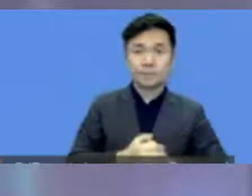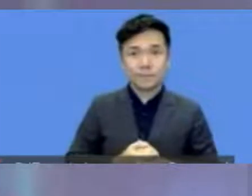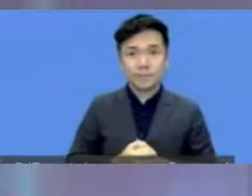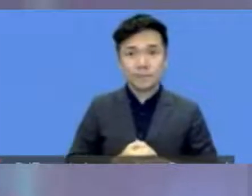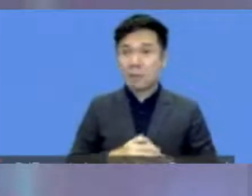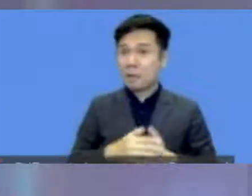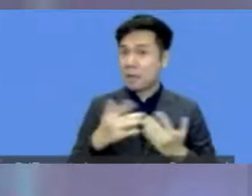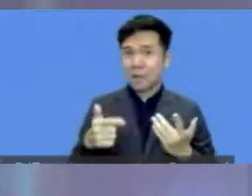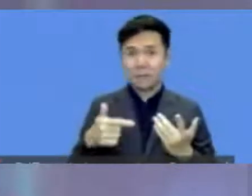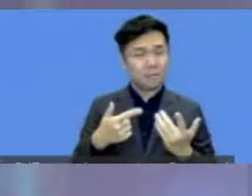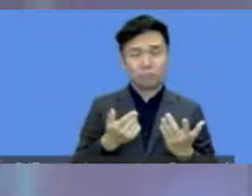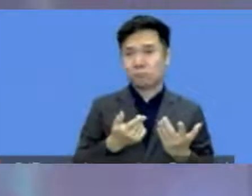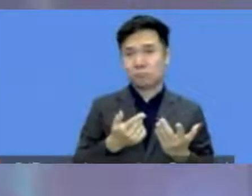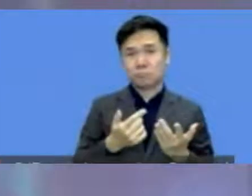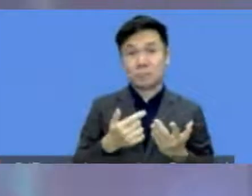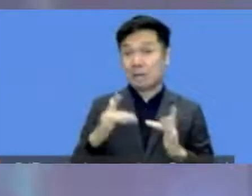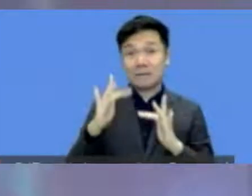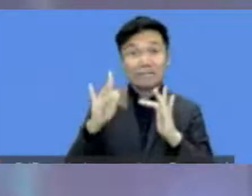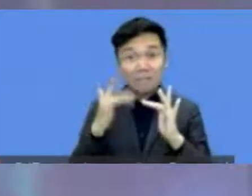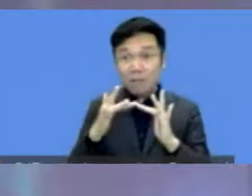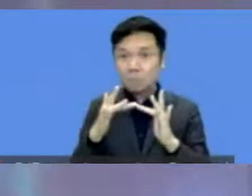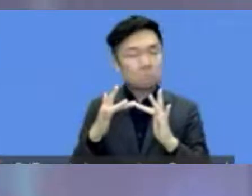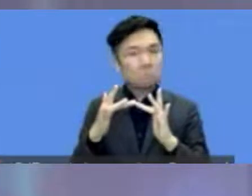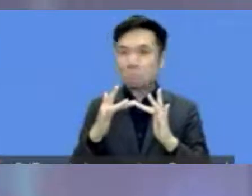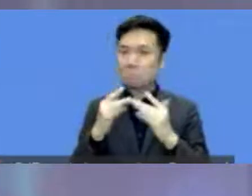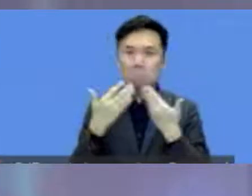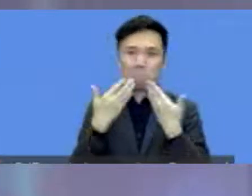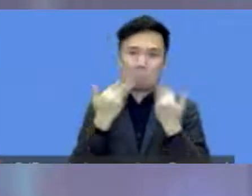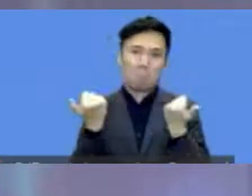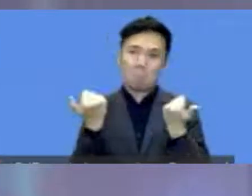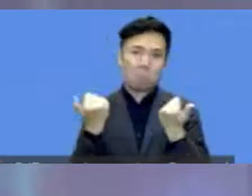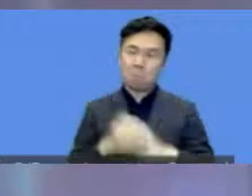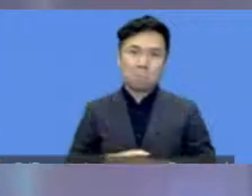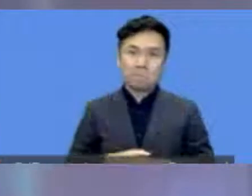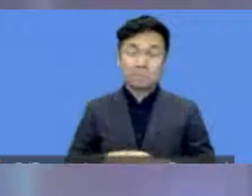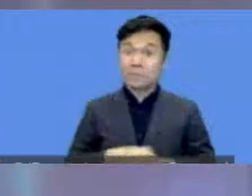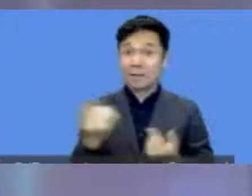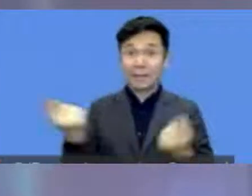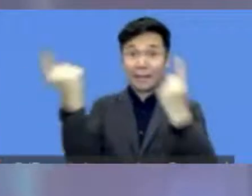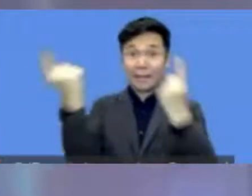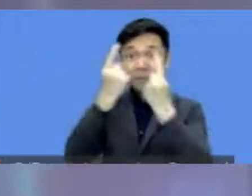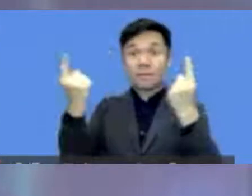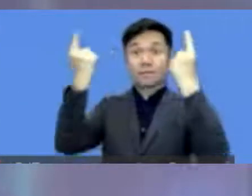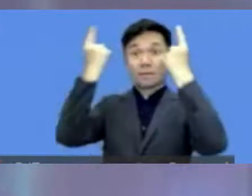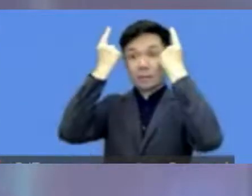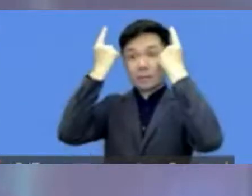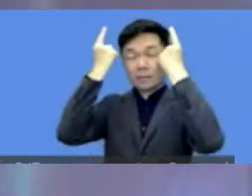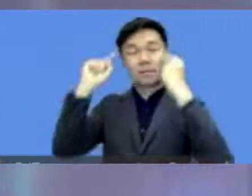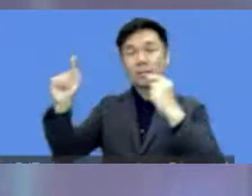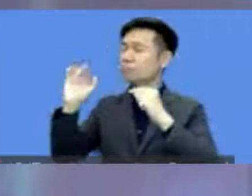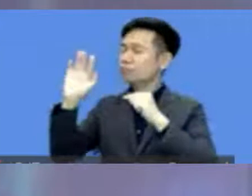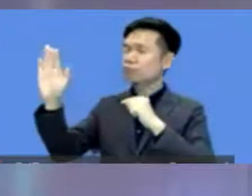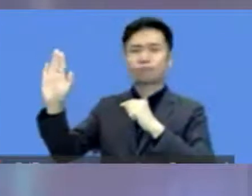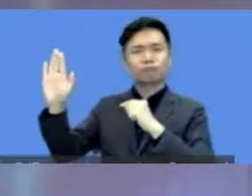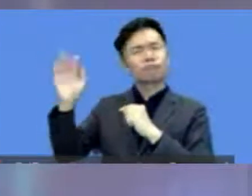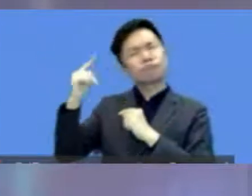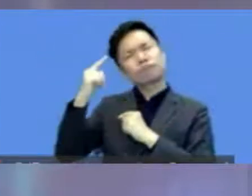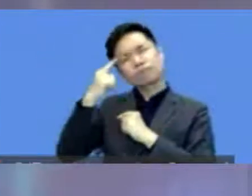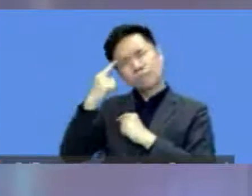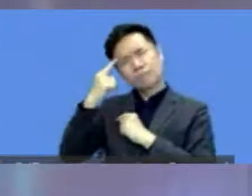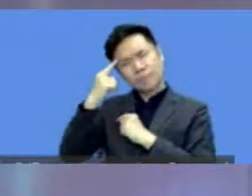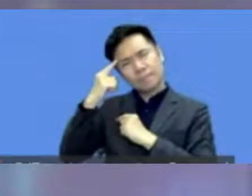content hardly goes online. But I'm talking from the university, national university perspective, that we don't